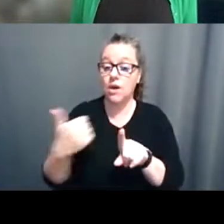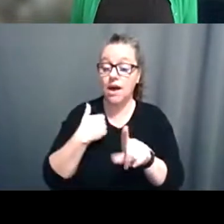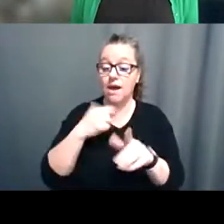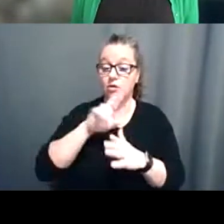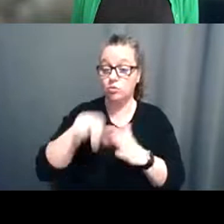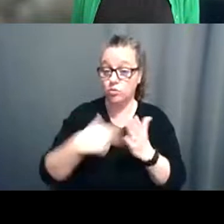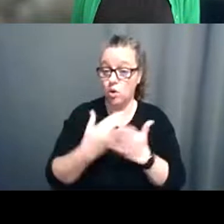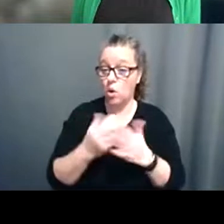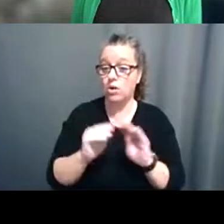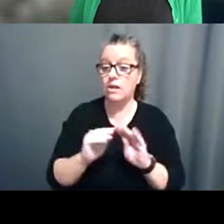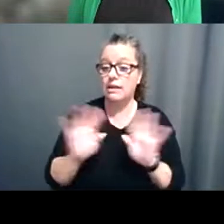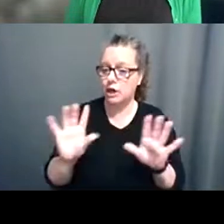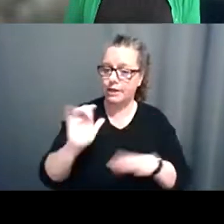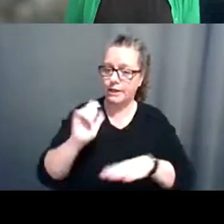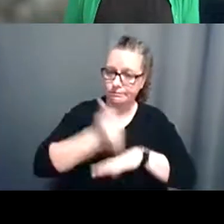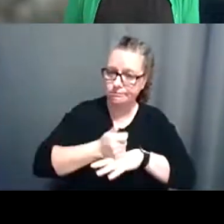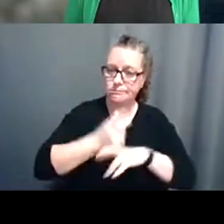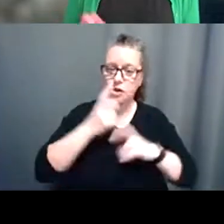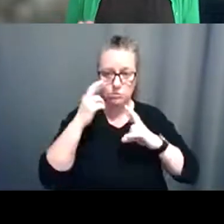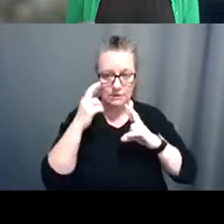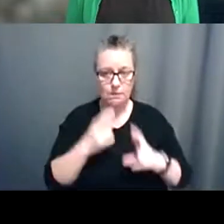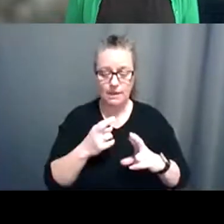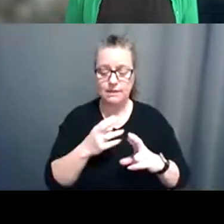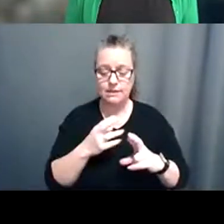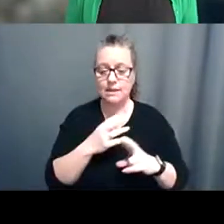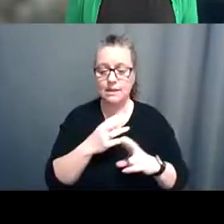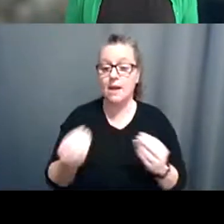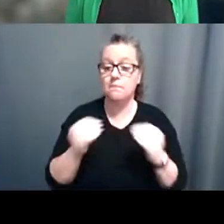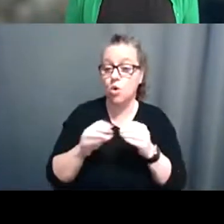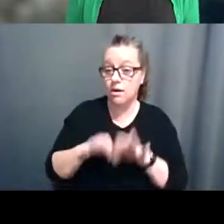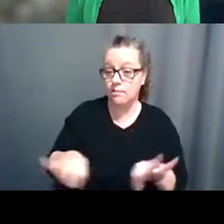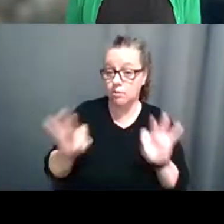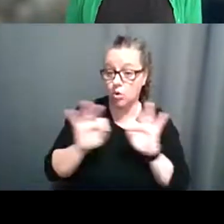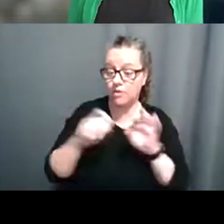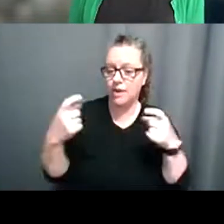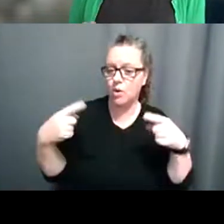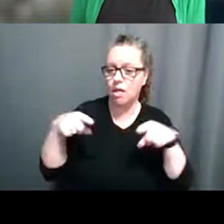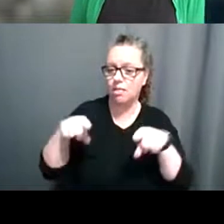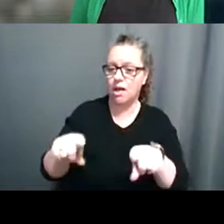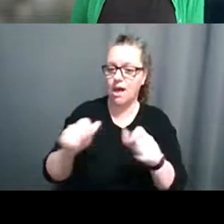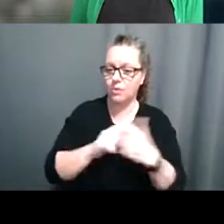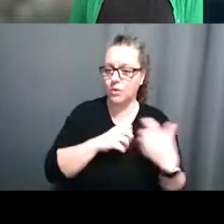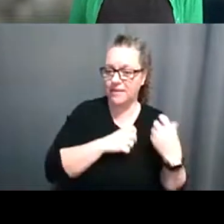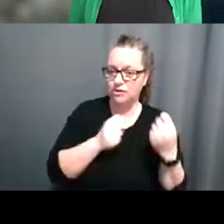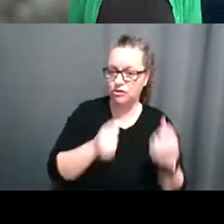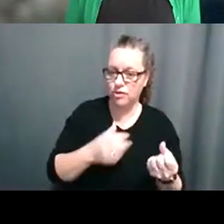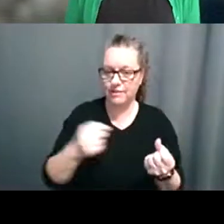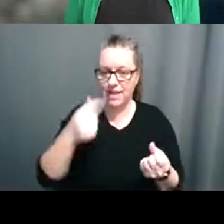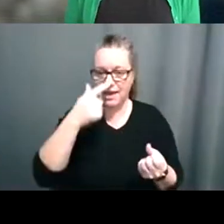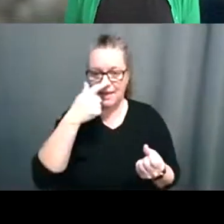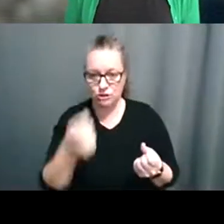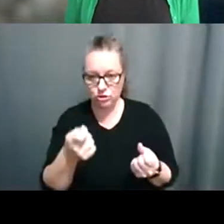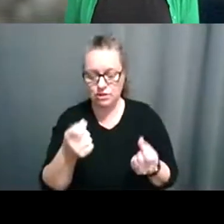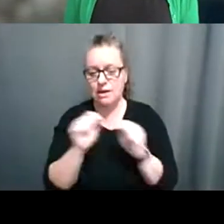were established and respected, and more importantly, they were aligned with the strengths and interests of team